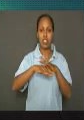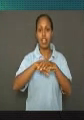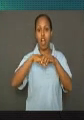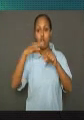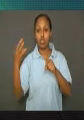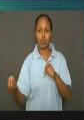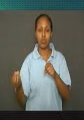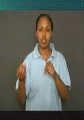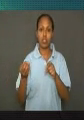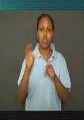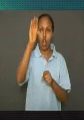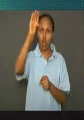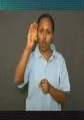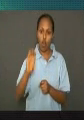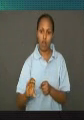output column.